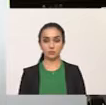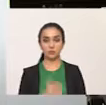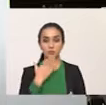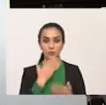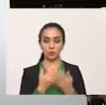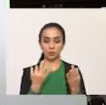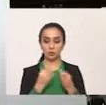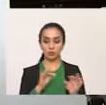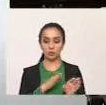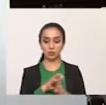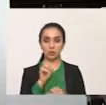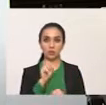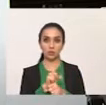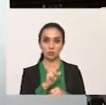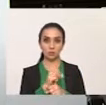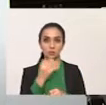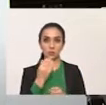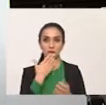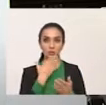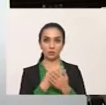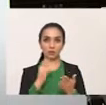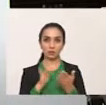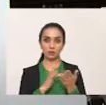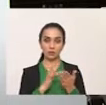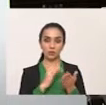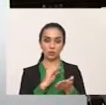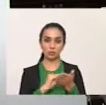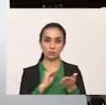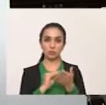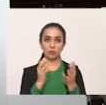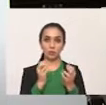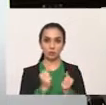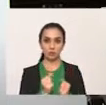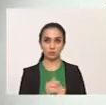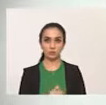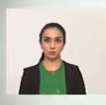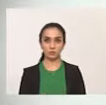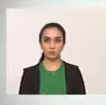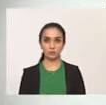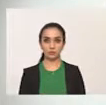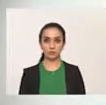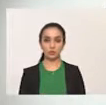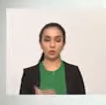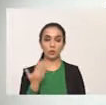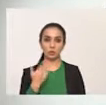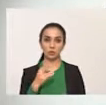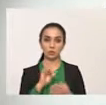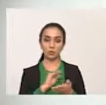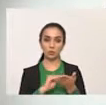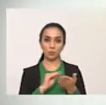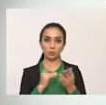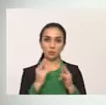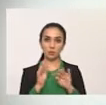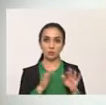mustaqil bajarish uchun topshiriqni daftaringizga yozib oling. O'tilgan